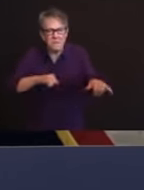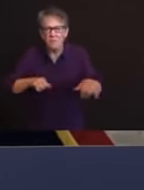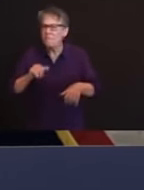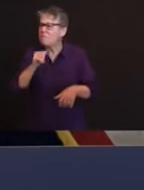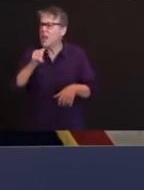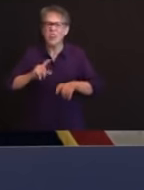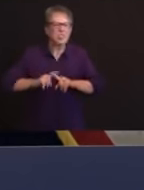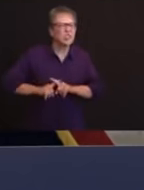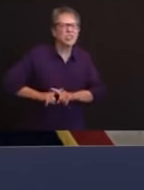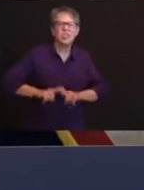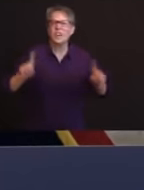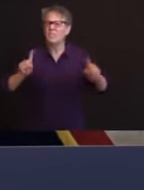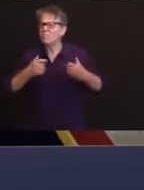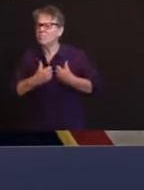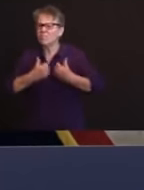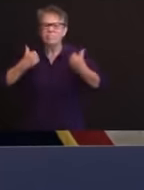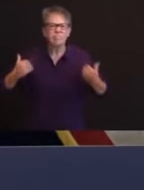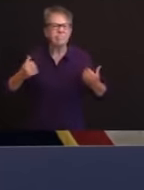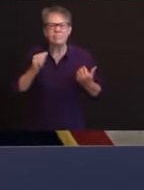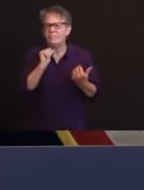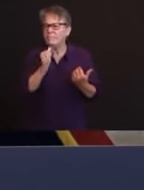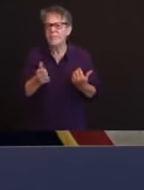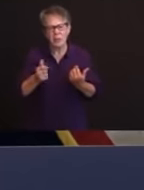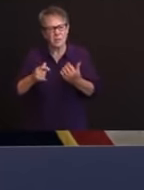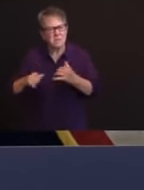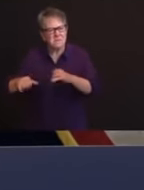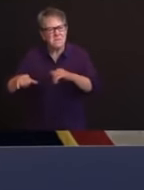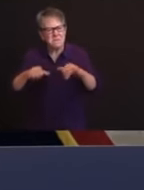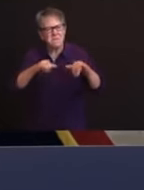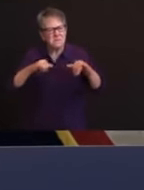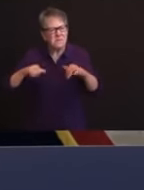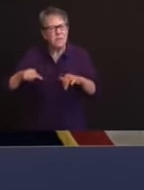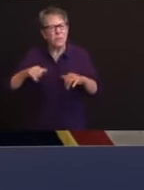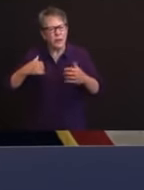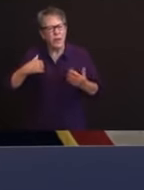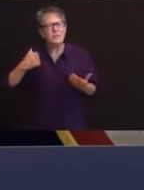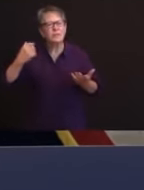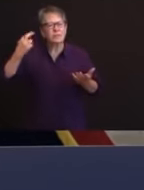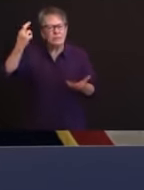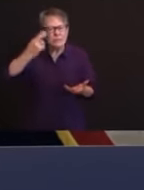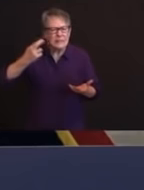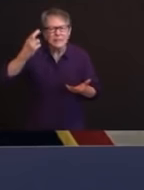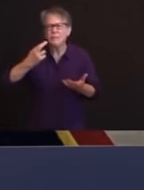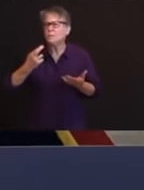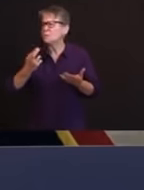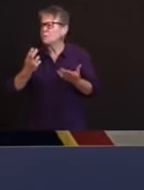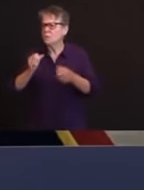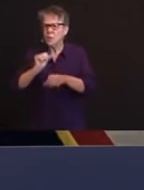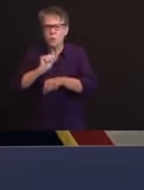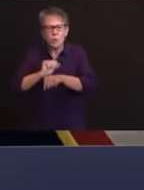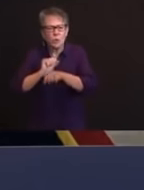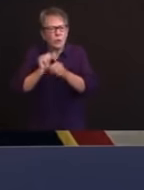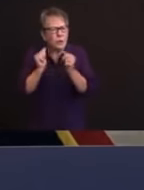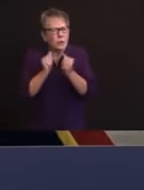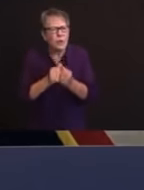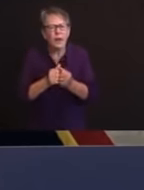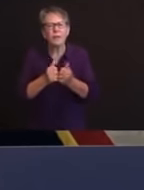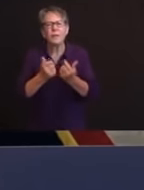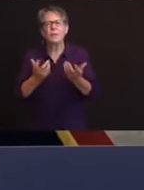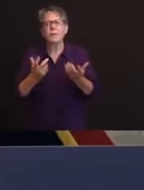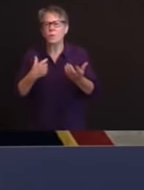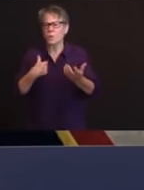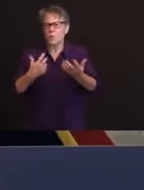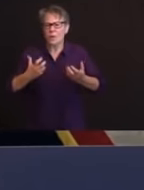common ground and common cause, and in this crisis, we have a common conviction to see our state through,